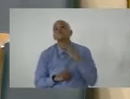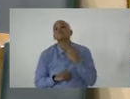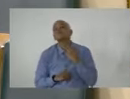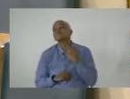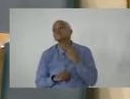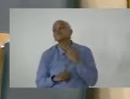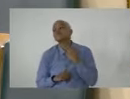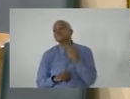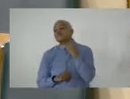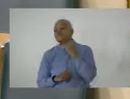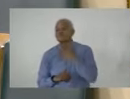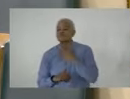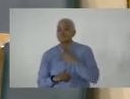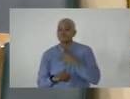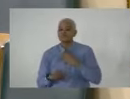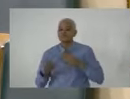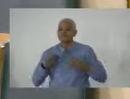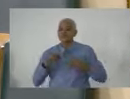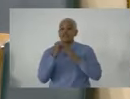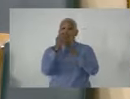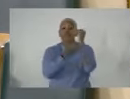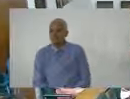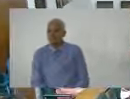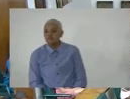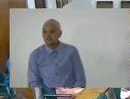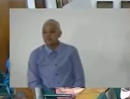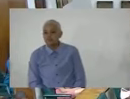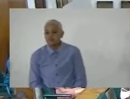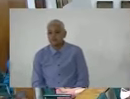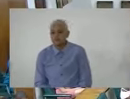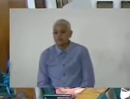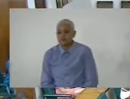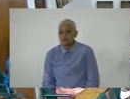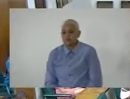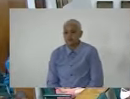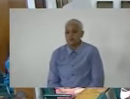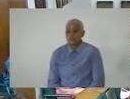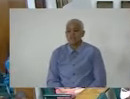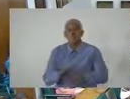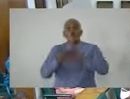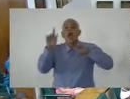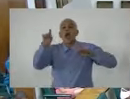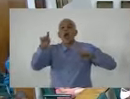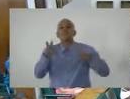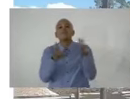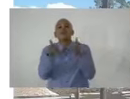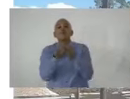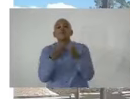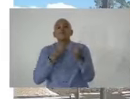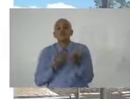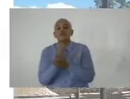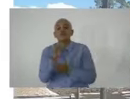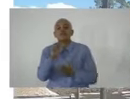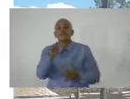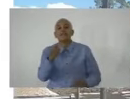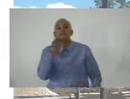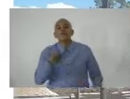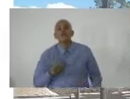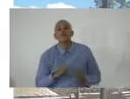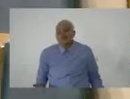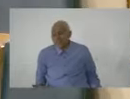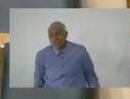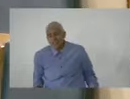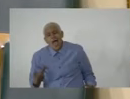as leader of the country, I can't afraid of my own people. And they don't have to talk to me through the media. Tell me how you